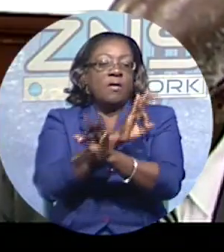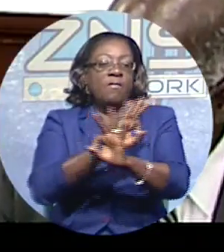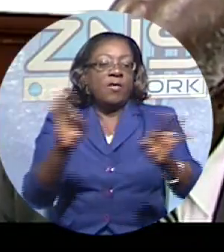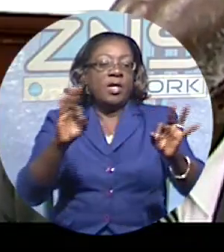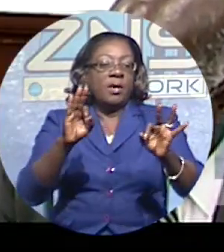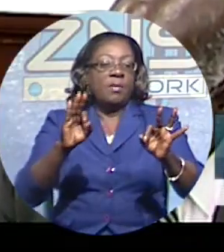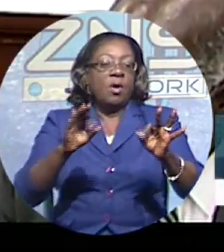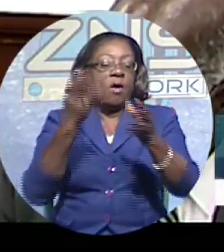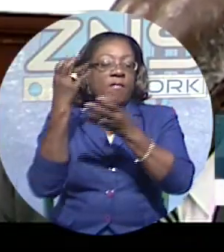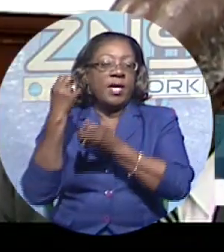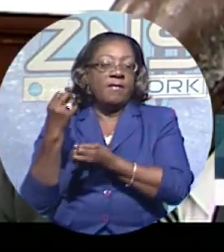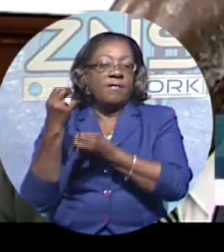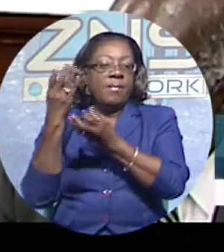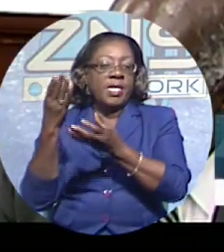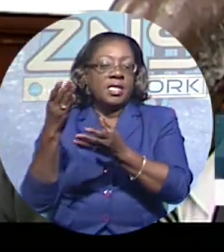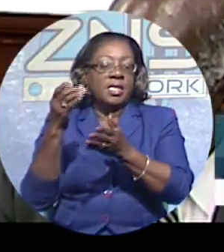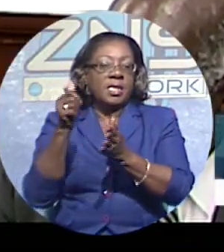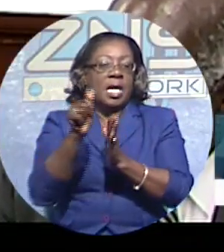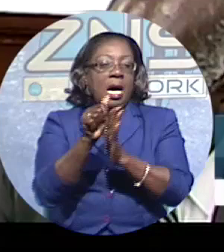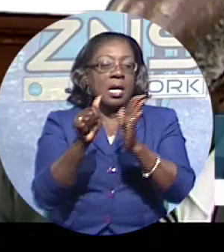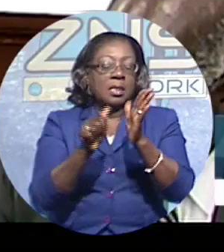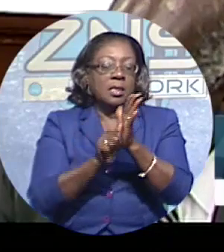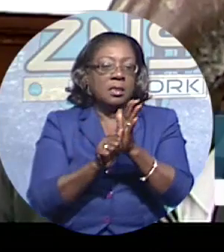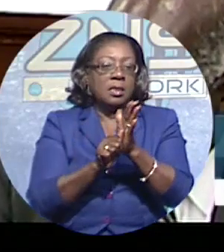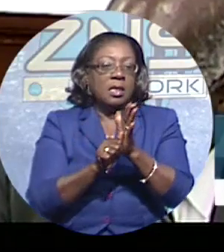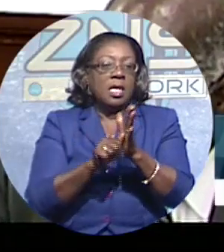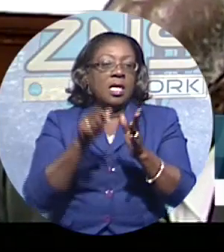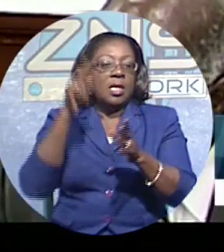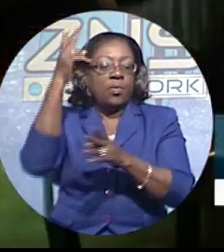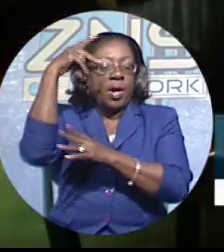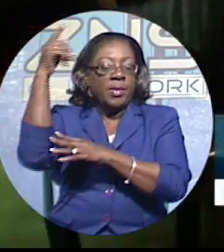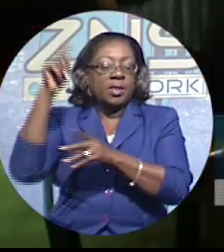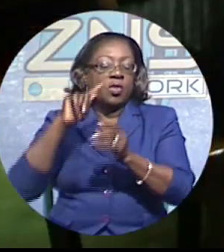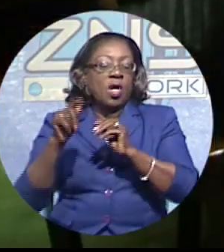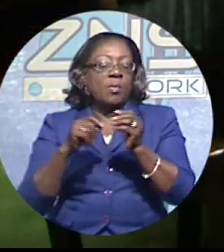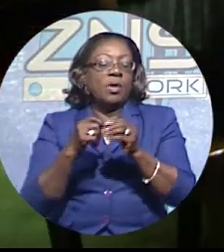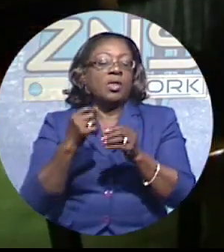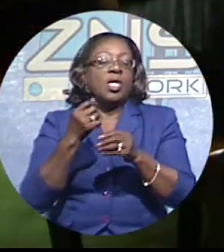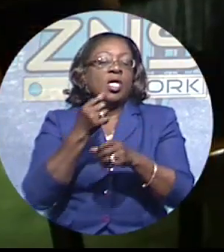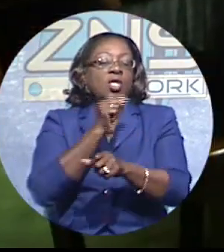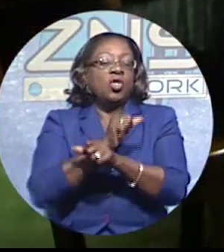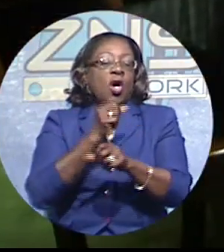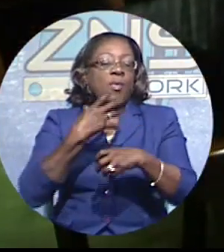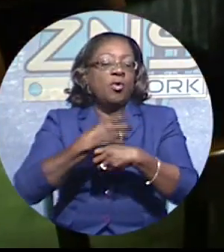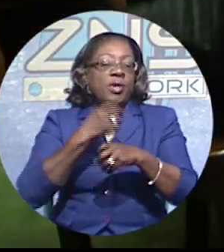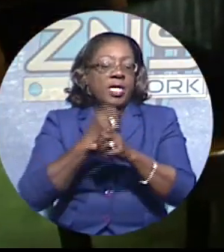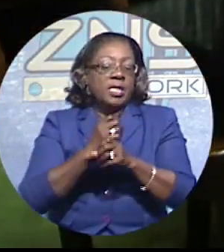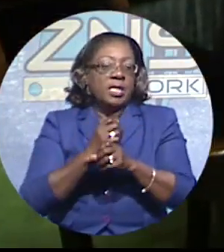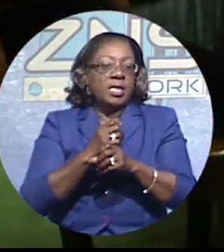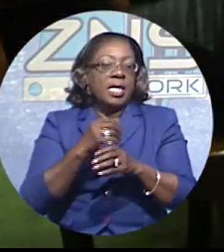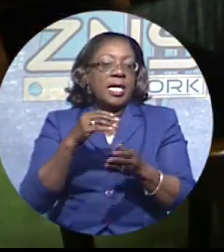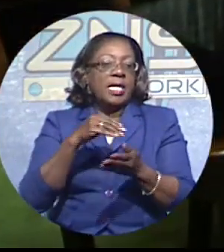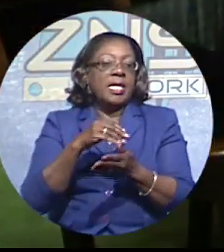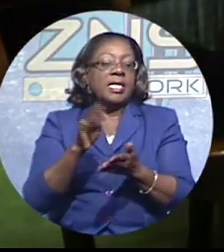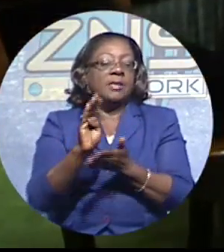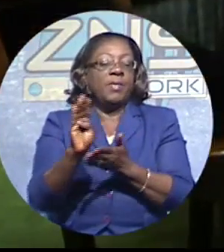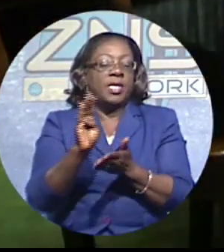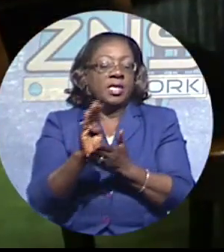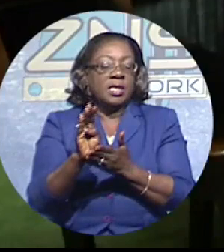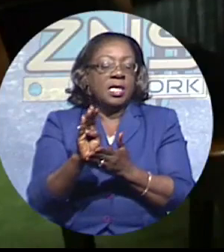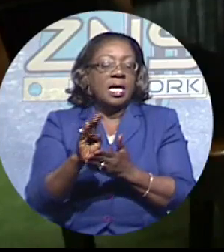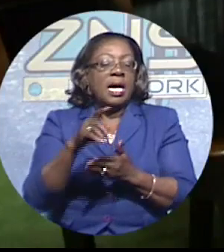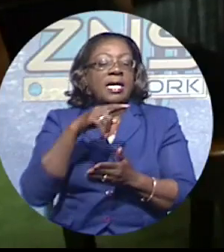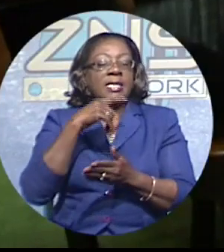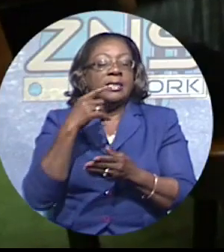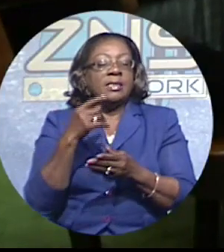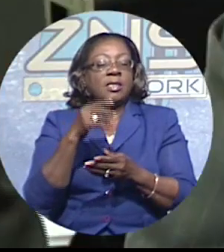Perry Christie talked much about job creation in his midterm budget communication. But opposition leader Dr. Hubert Minnis said the Prime Minister didn't mention